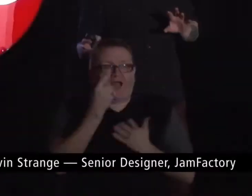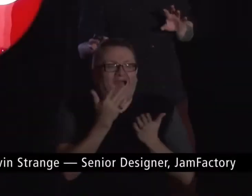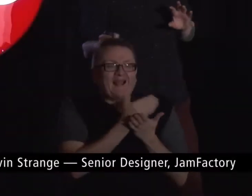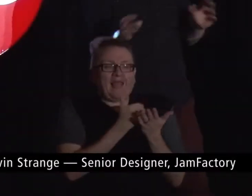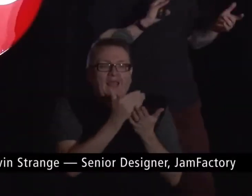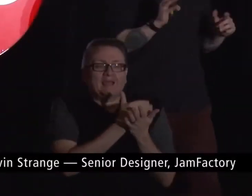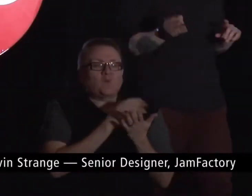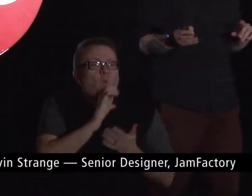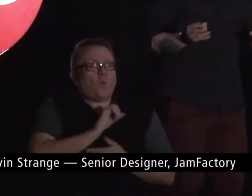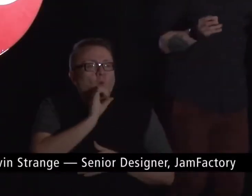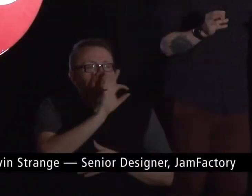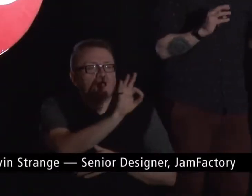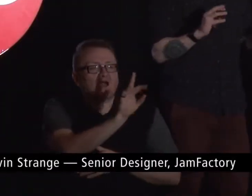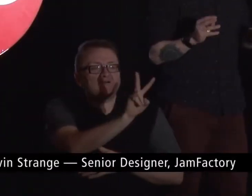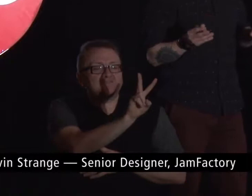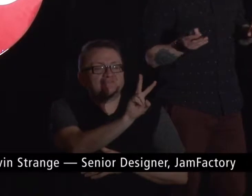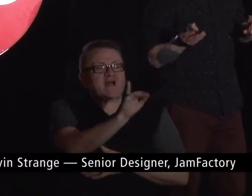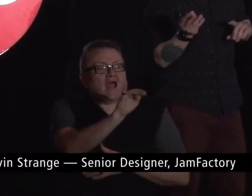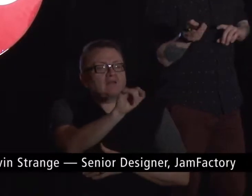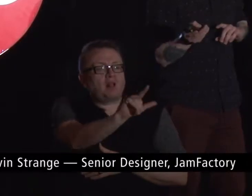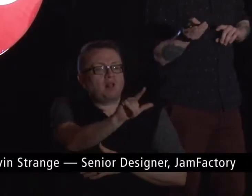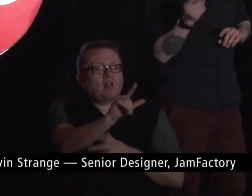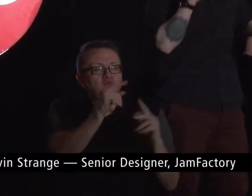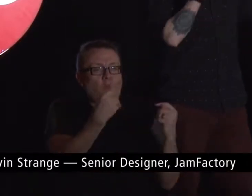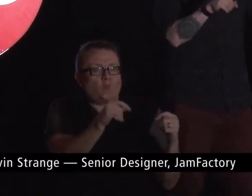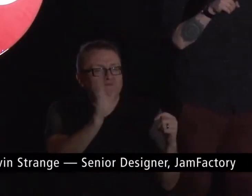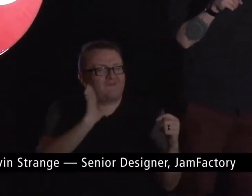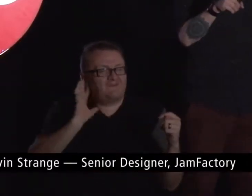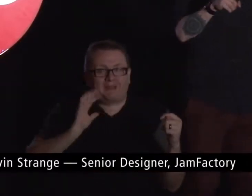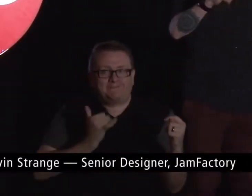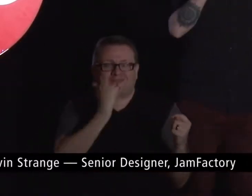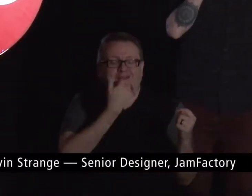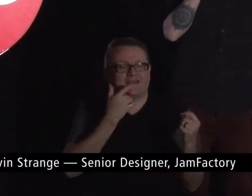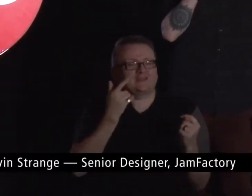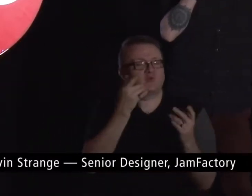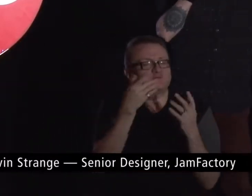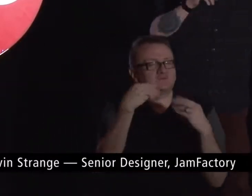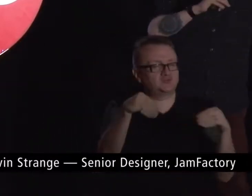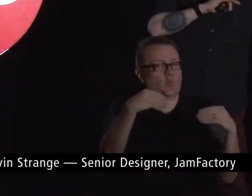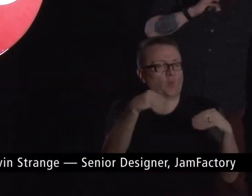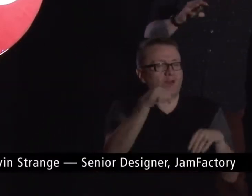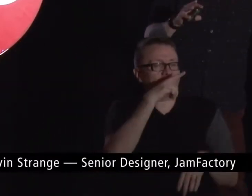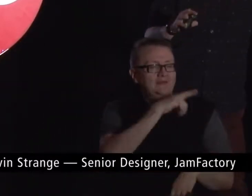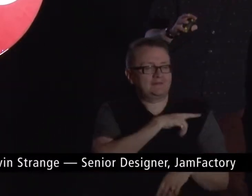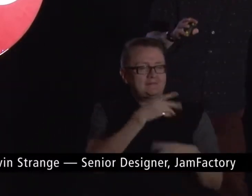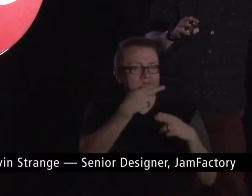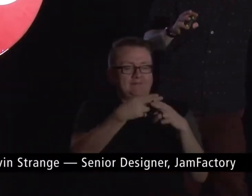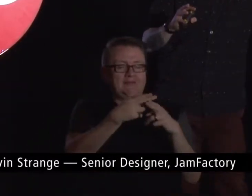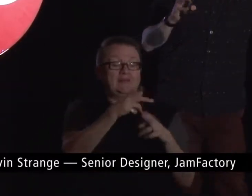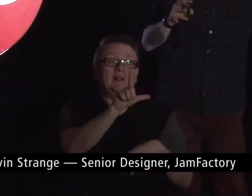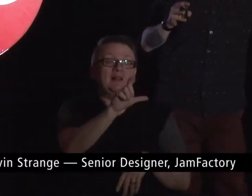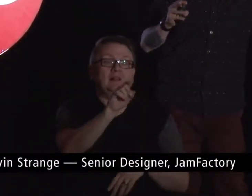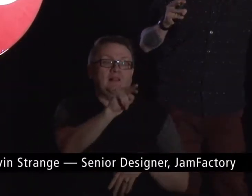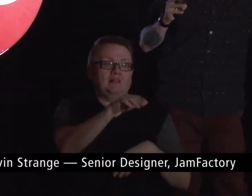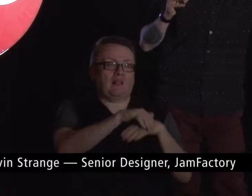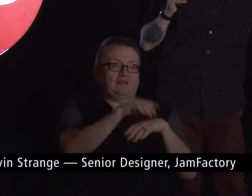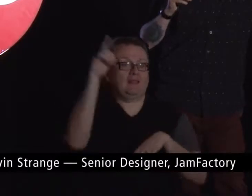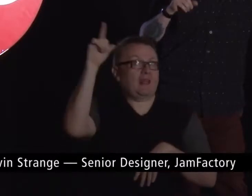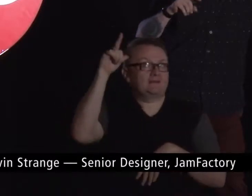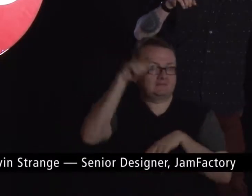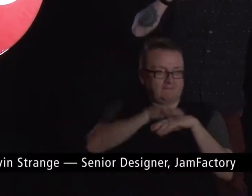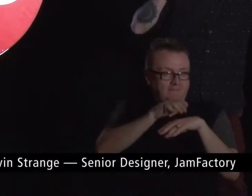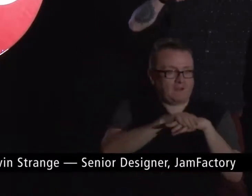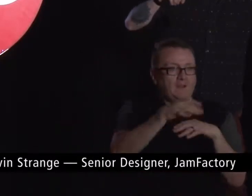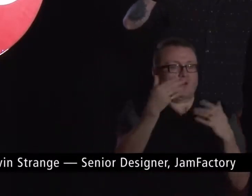collecting vinyl toys, sort of by accident. Well, basically, I found this shop in London, right, called Playland. It was really rad. It was literally like